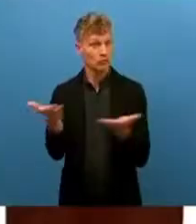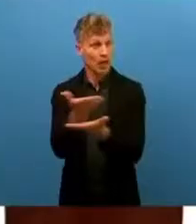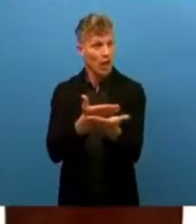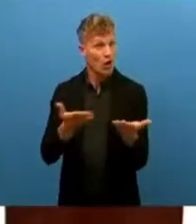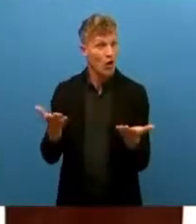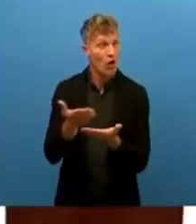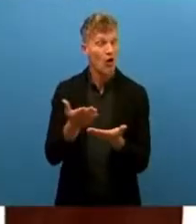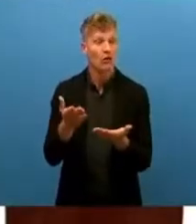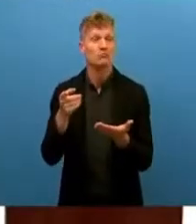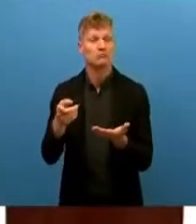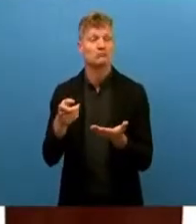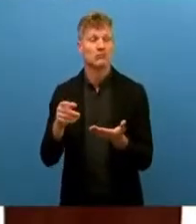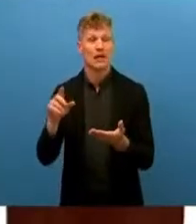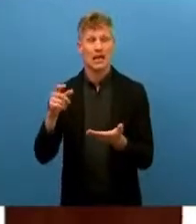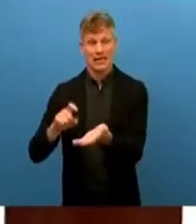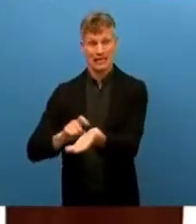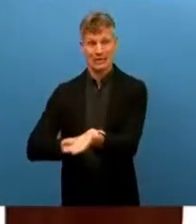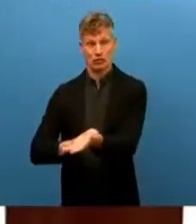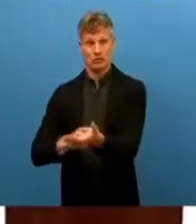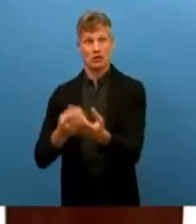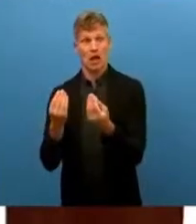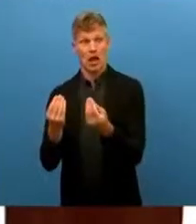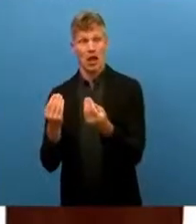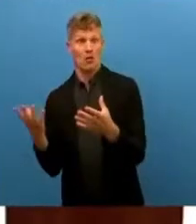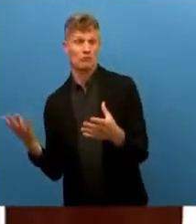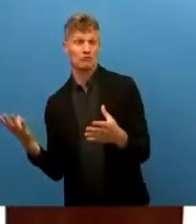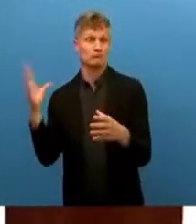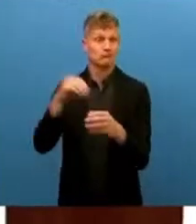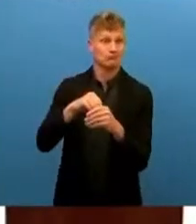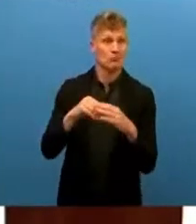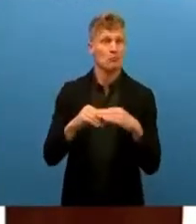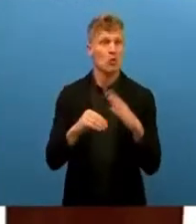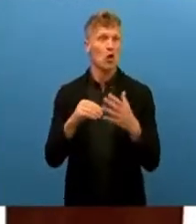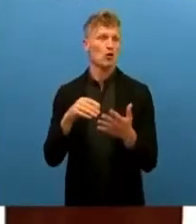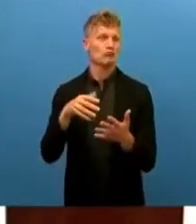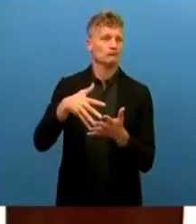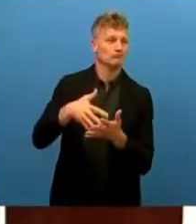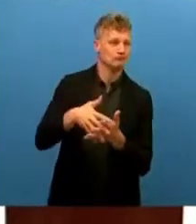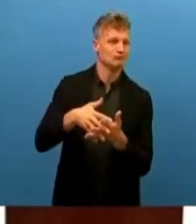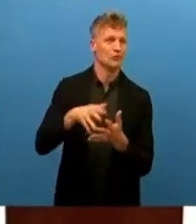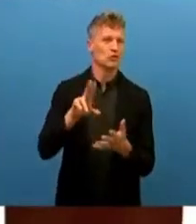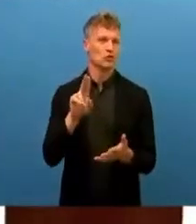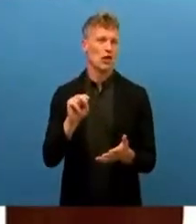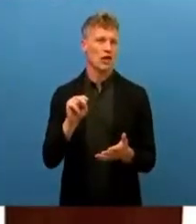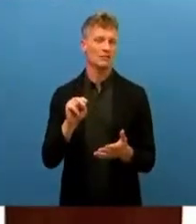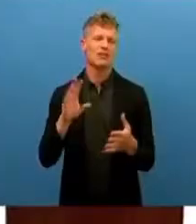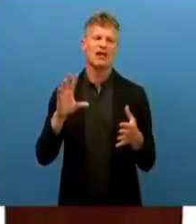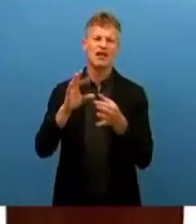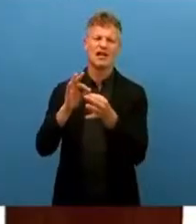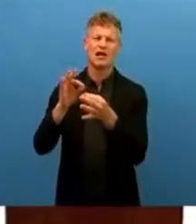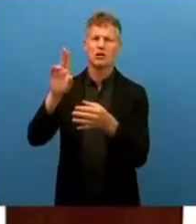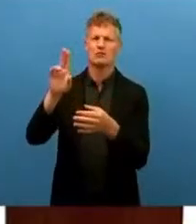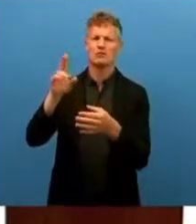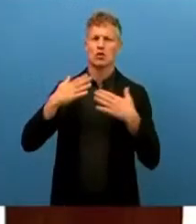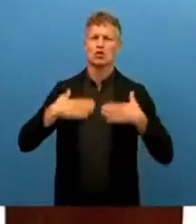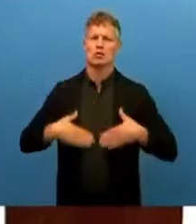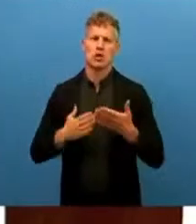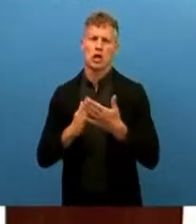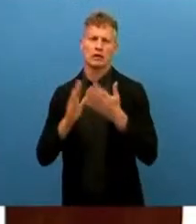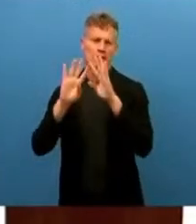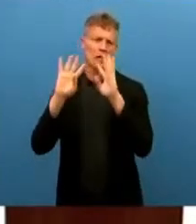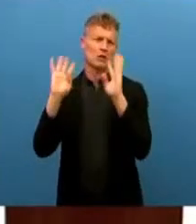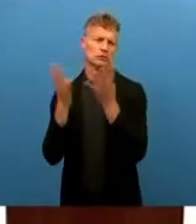the work of the United Nations and especially within the Human Rights Council. We respectfully call on the